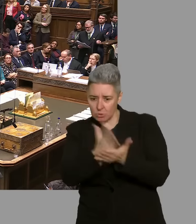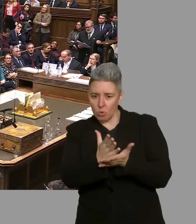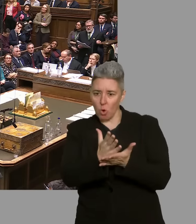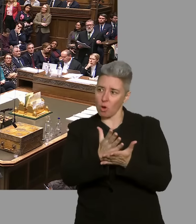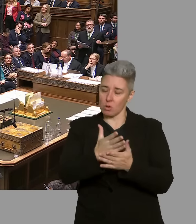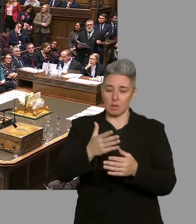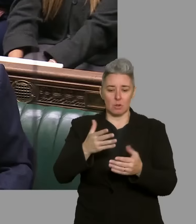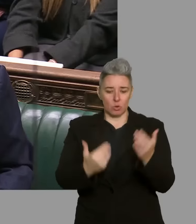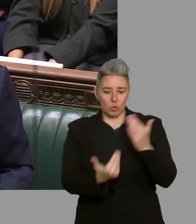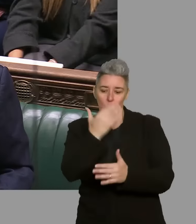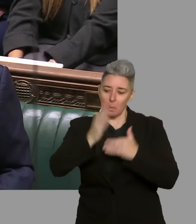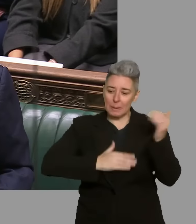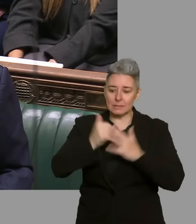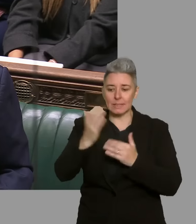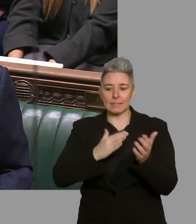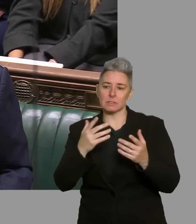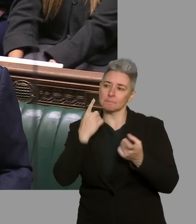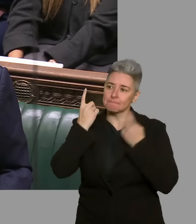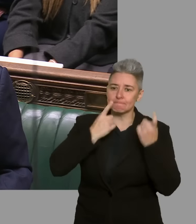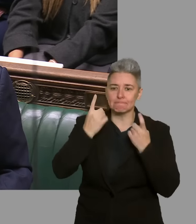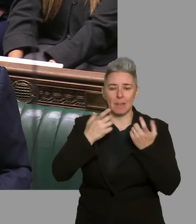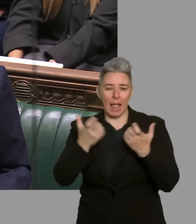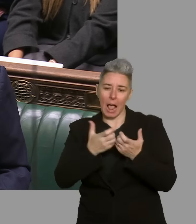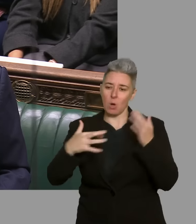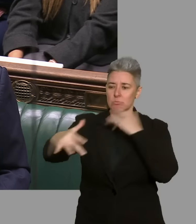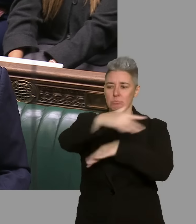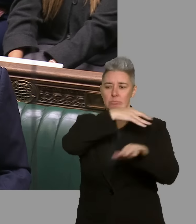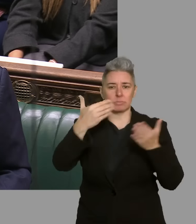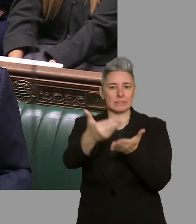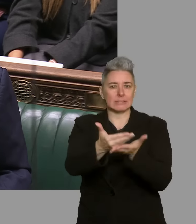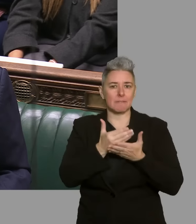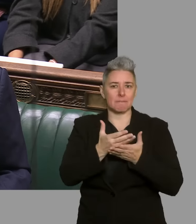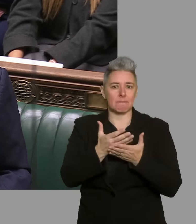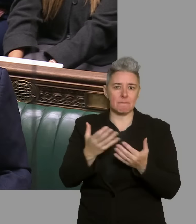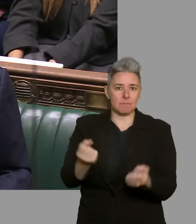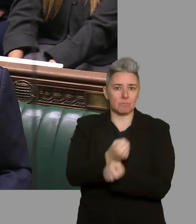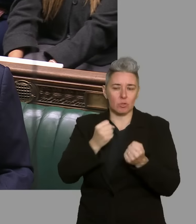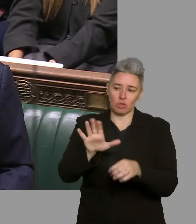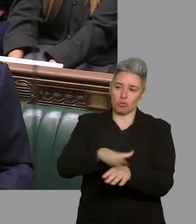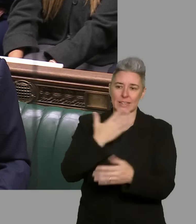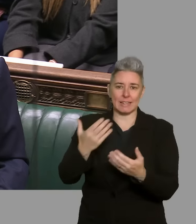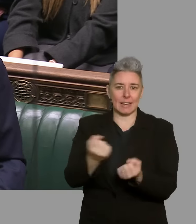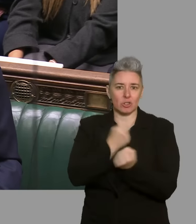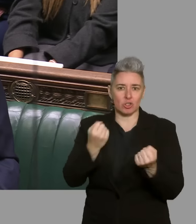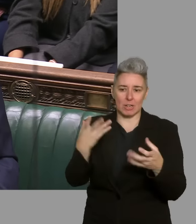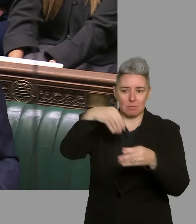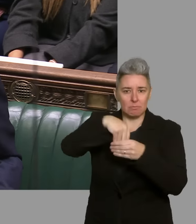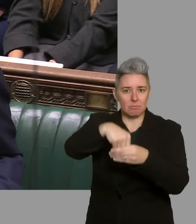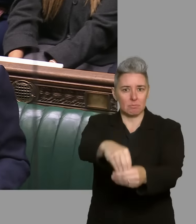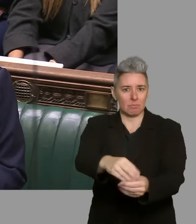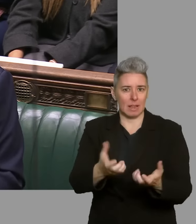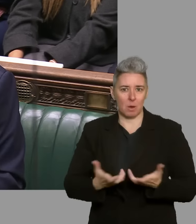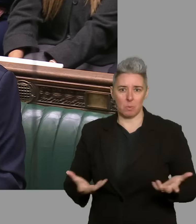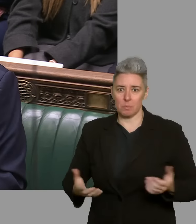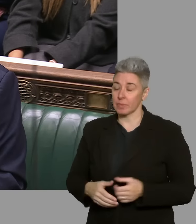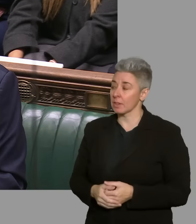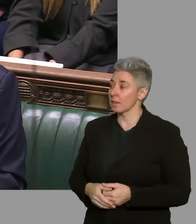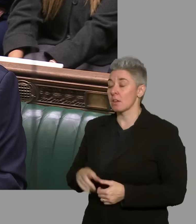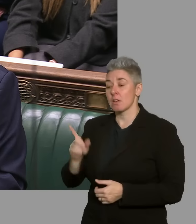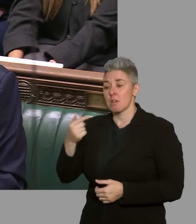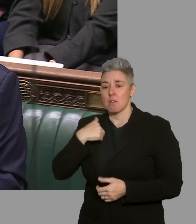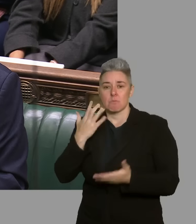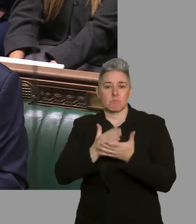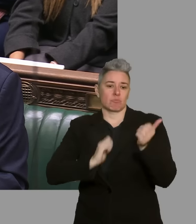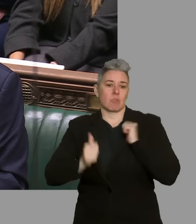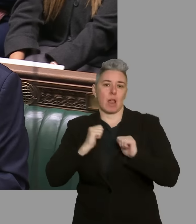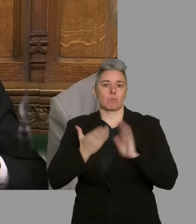last week, and the UK is leading on tackling climate change, delivering energy security and getting bills down and generating hundreds of jobs across